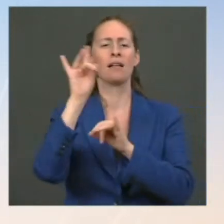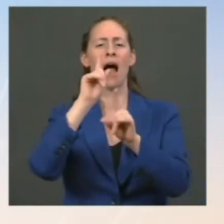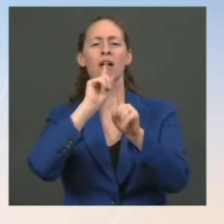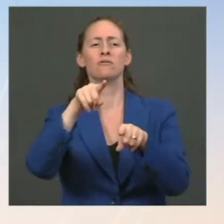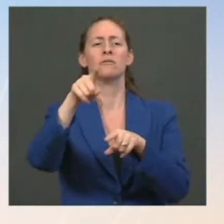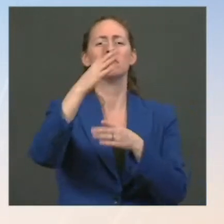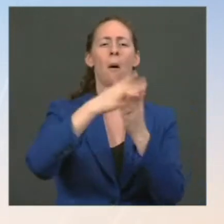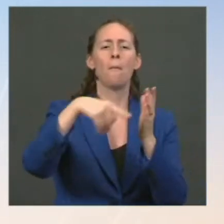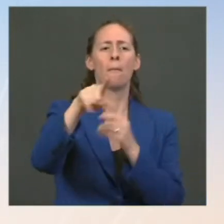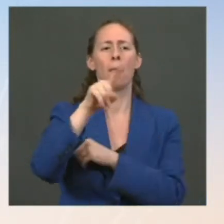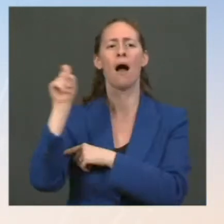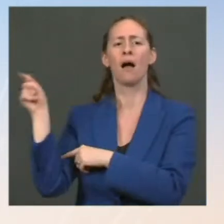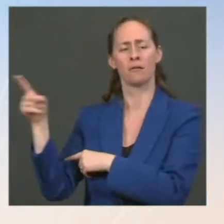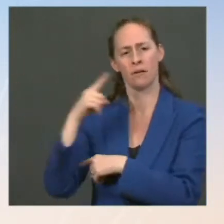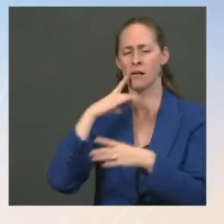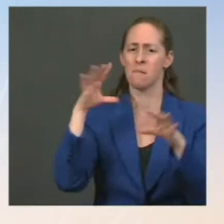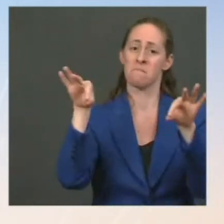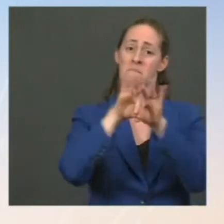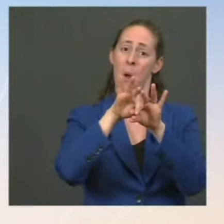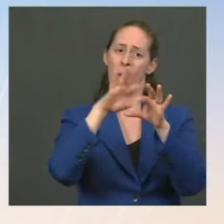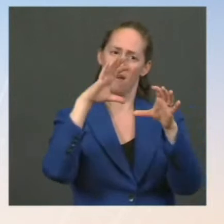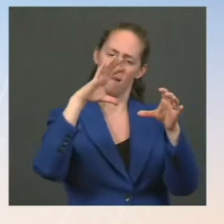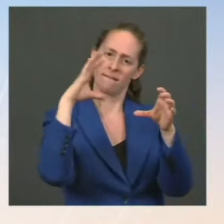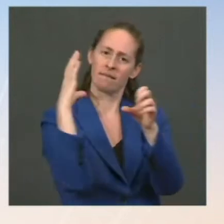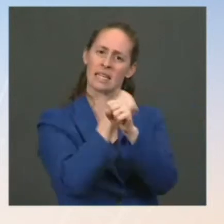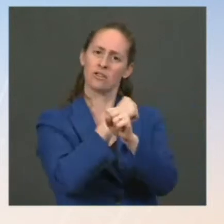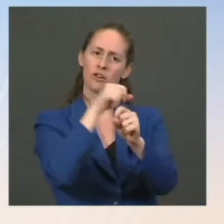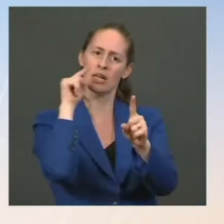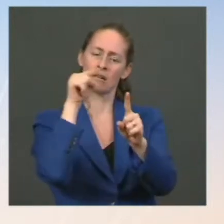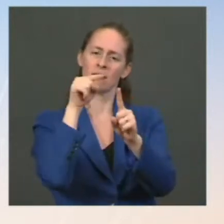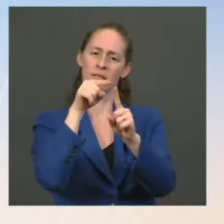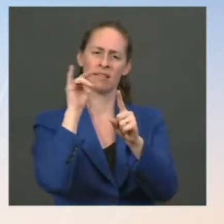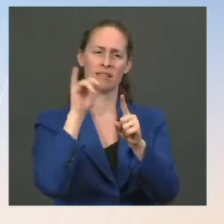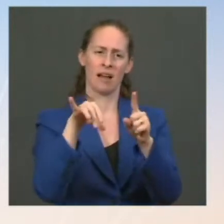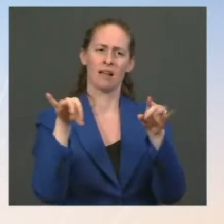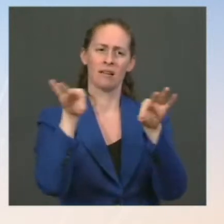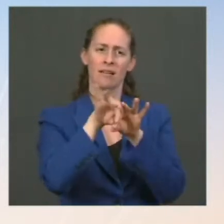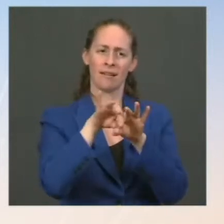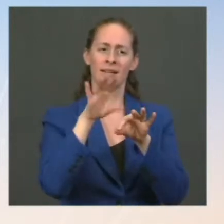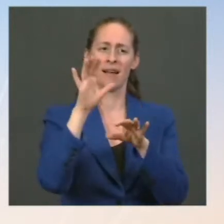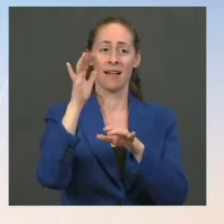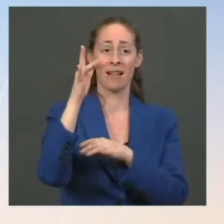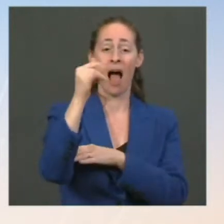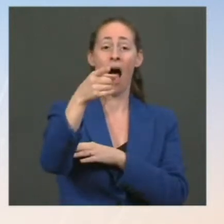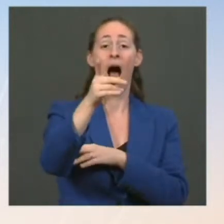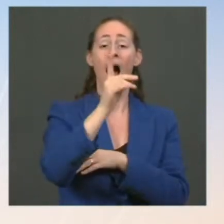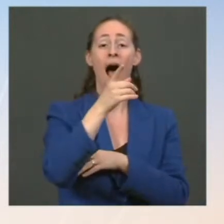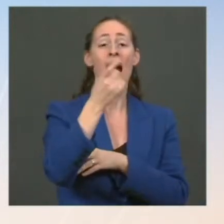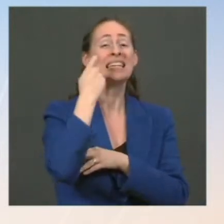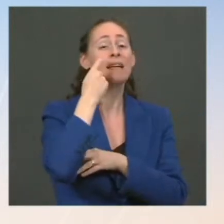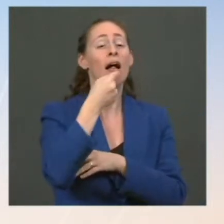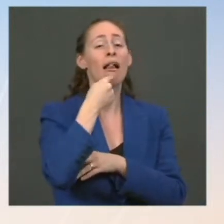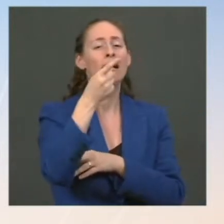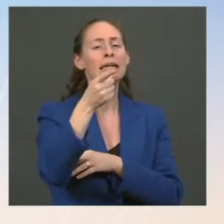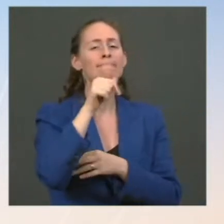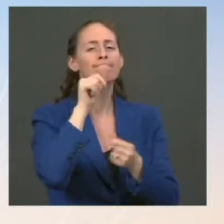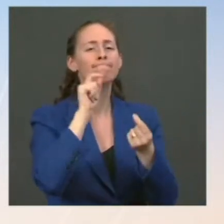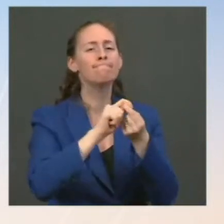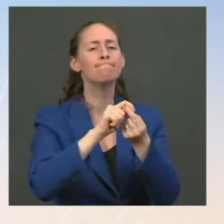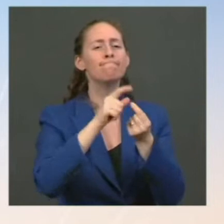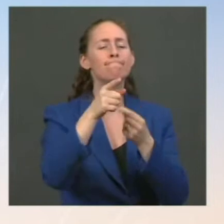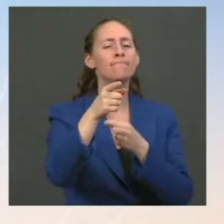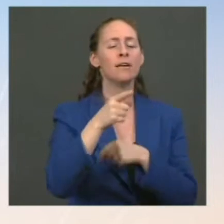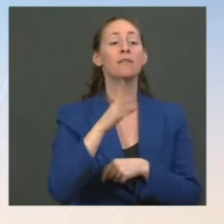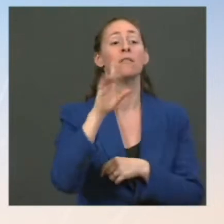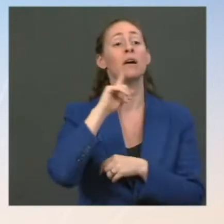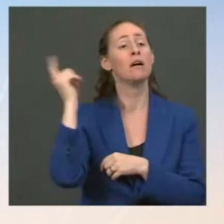said, victory's at stake. I don't think he said it quite exactly in the same tone that you conveyed, which is okay. But look, the president is very